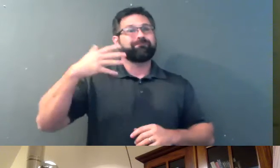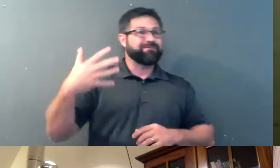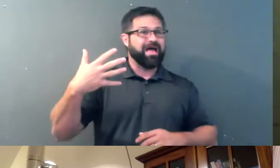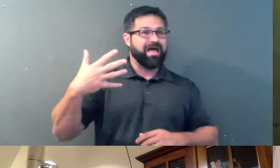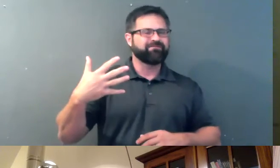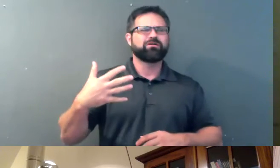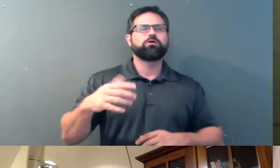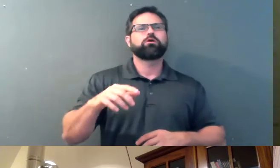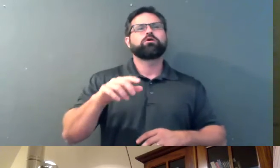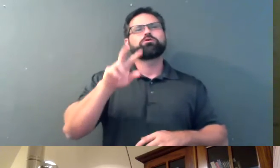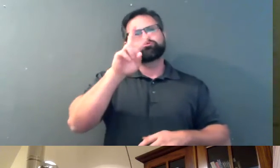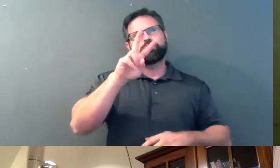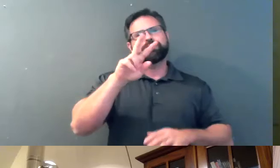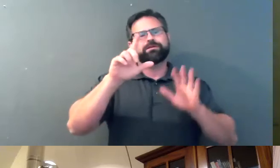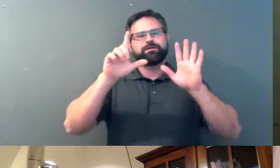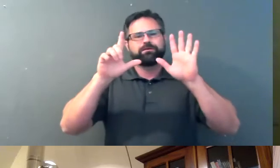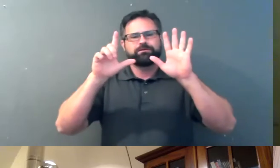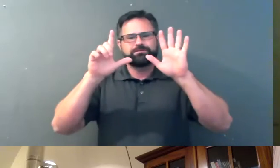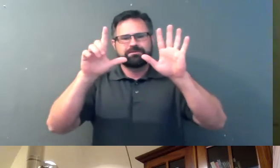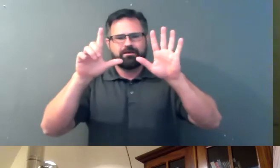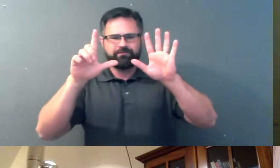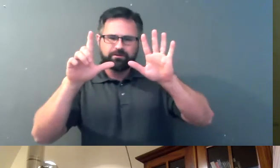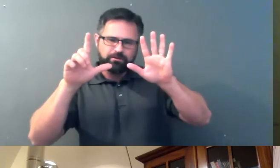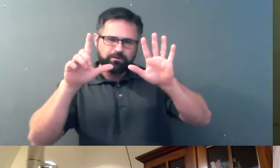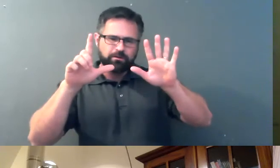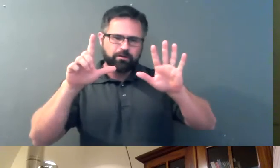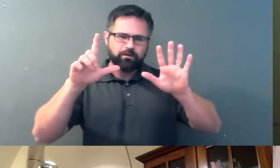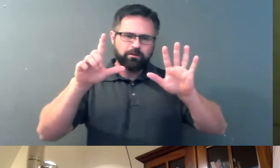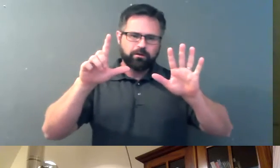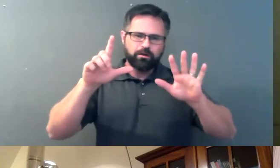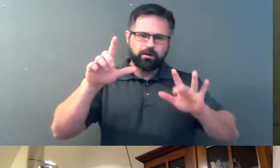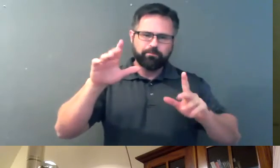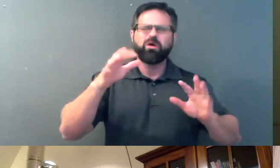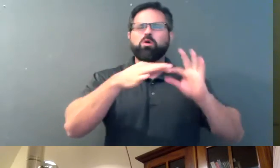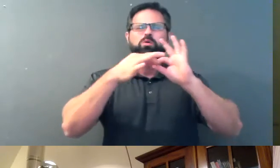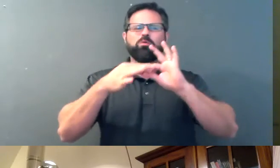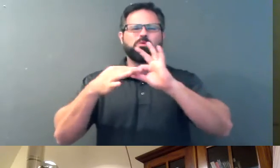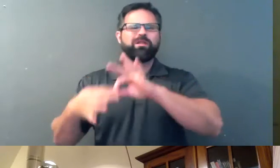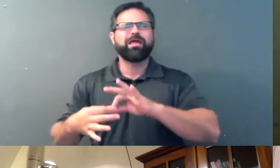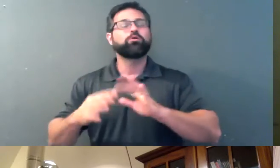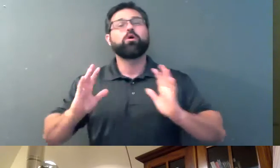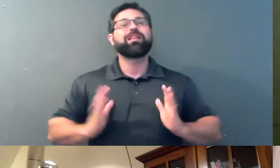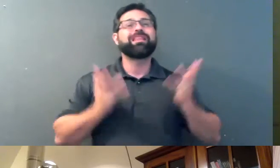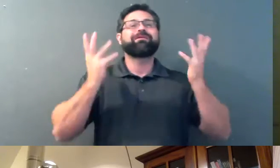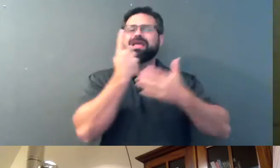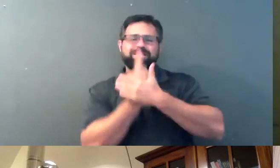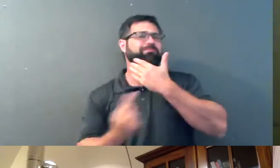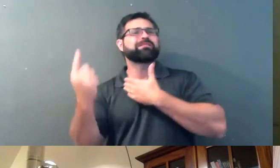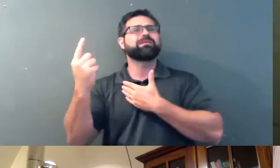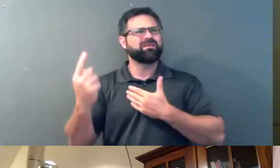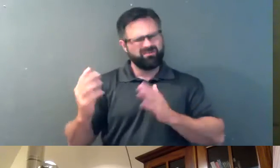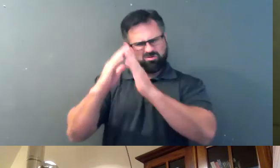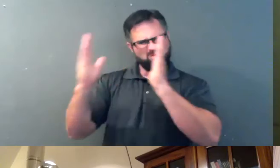living independently and being included in the community, and the